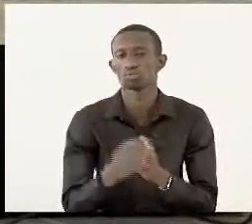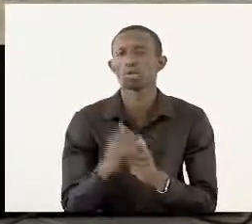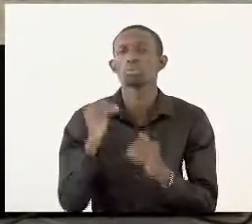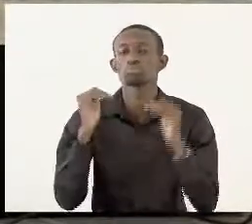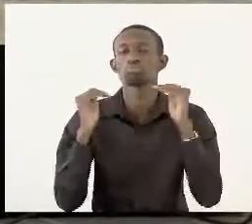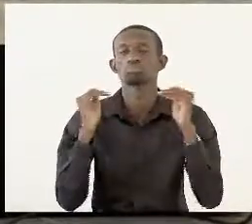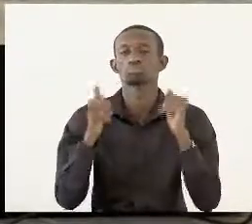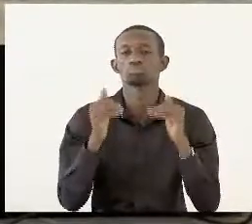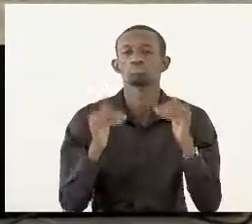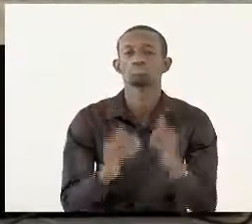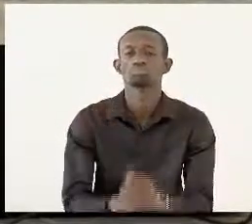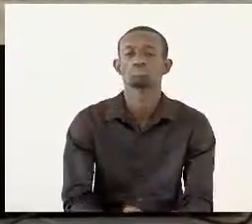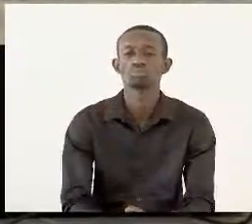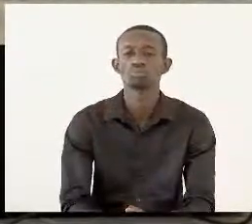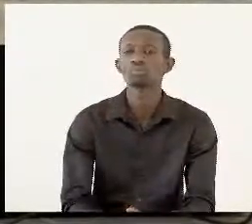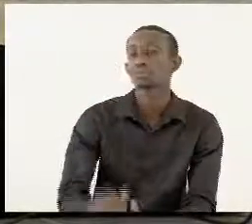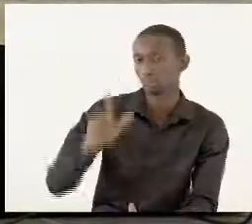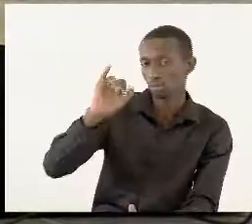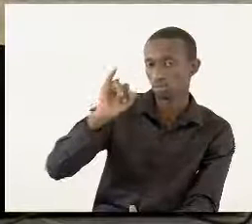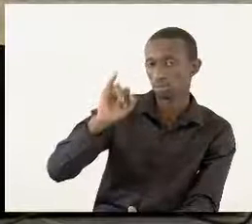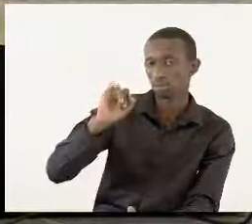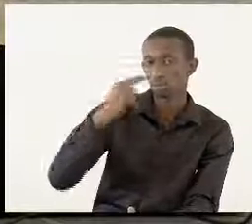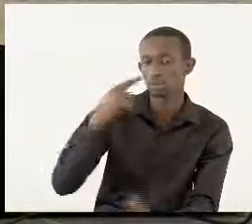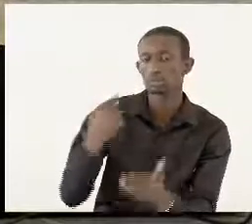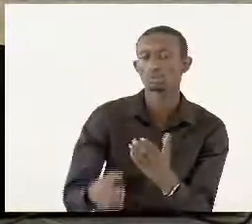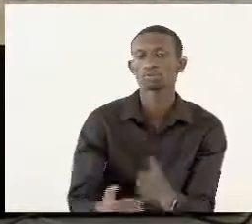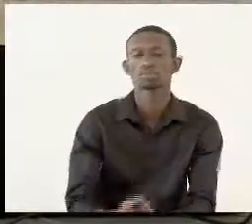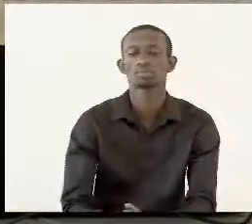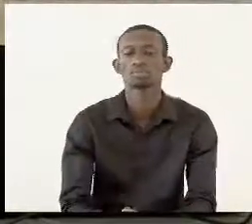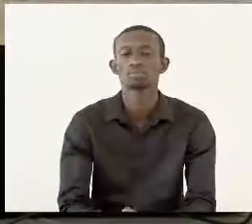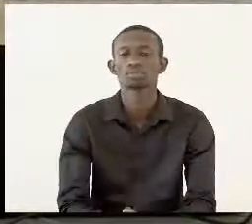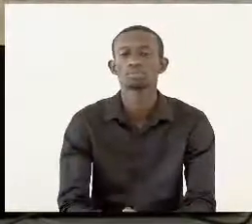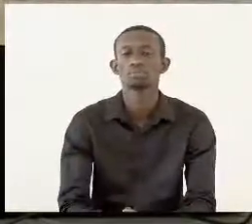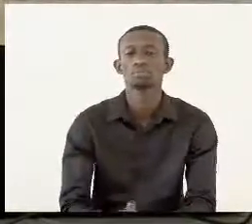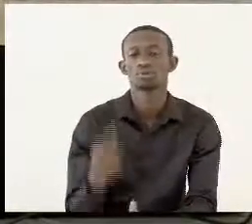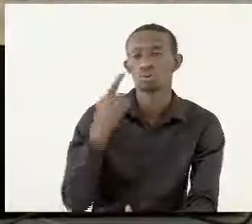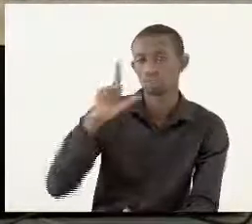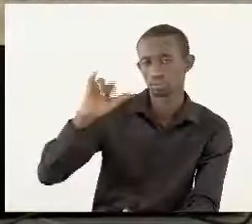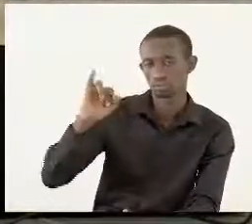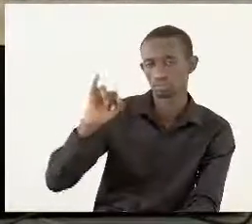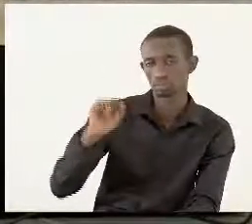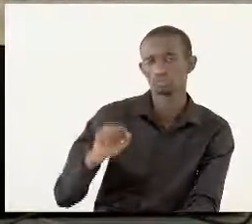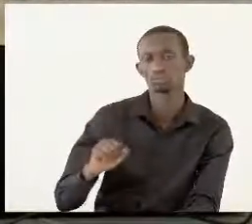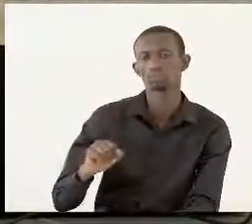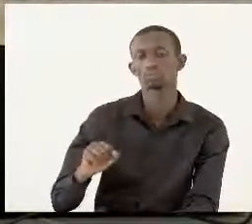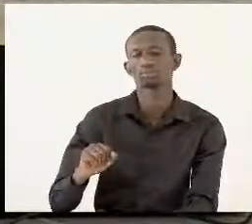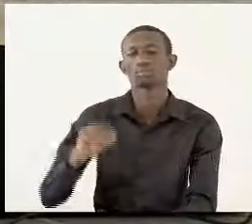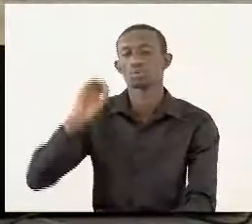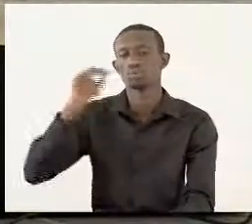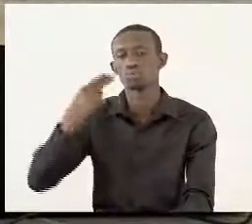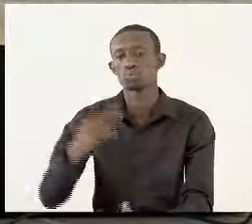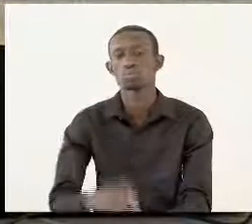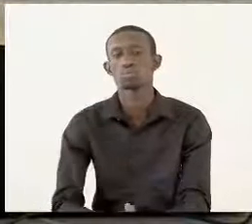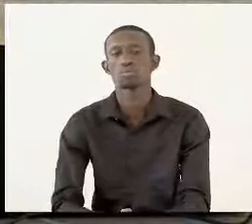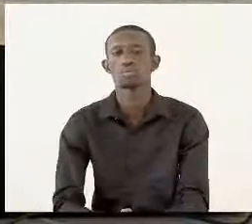balanced. For lithium, what do we get? We get lithium hydroxide,